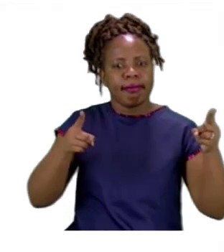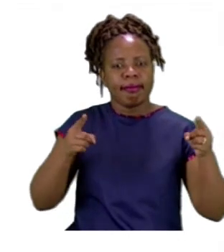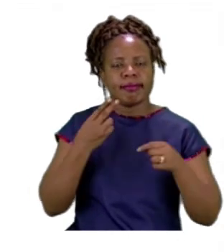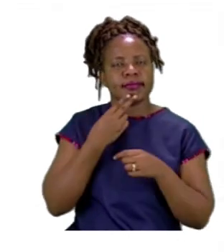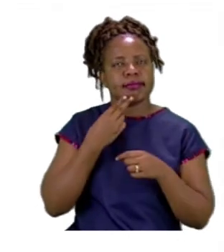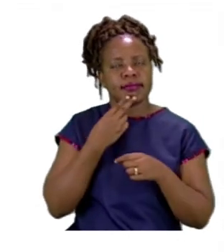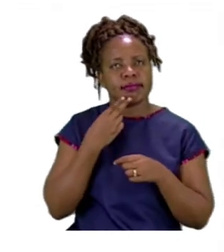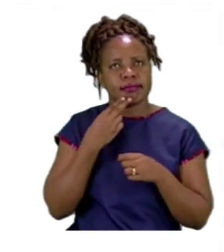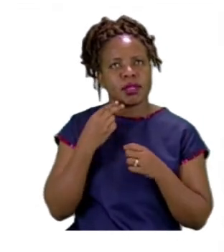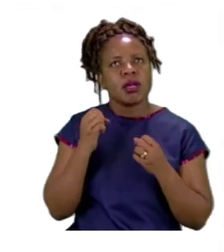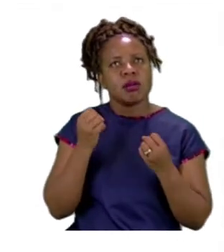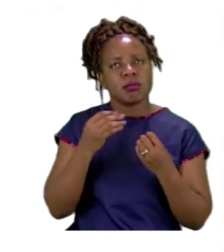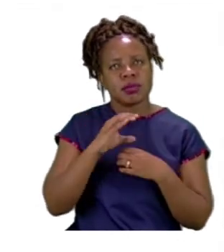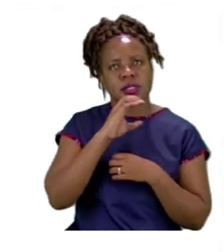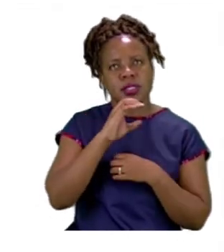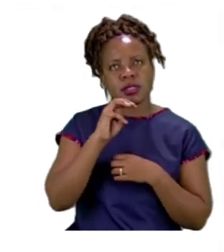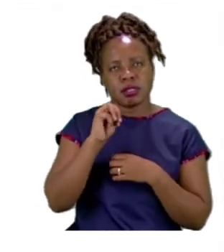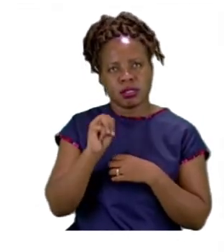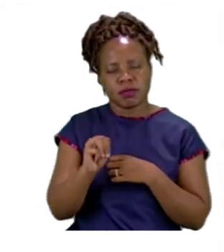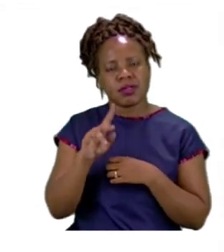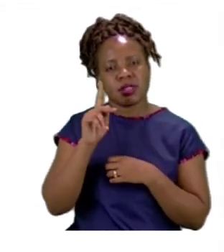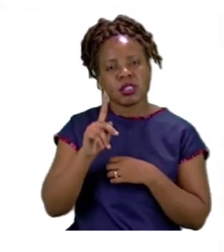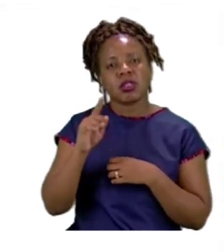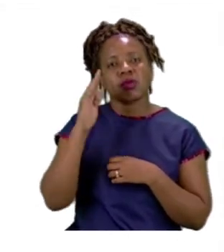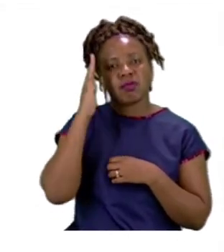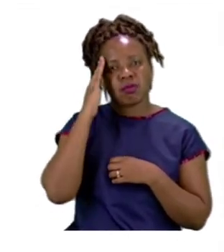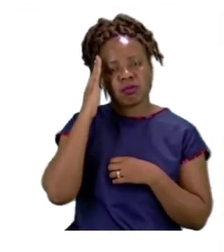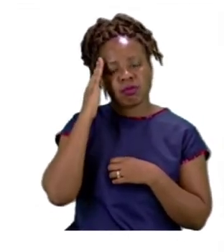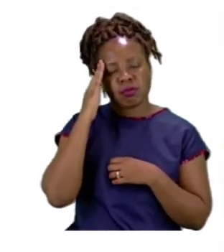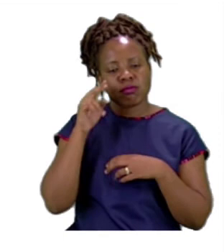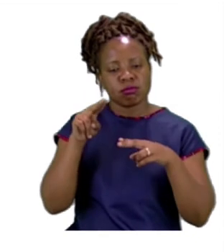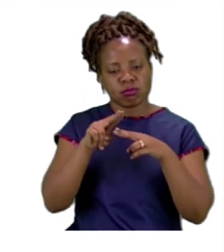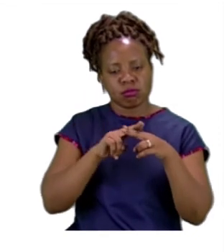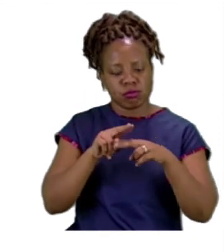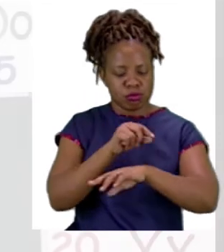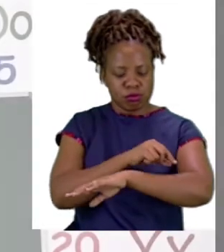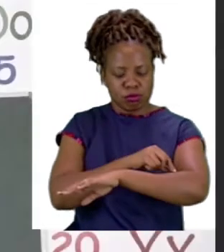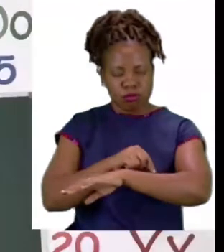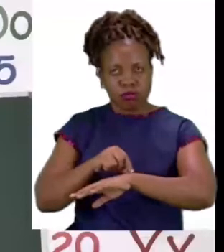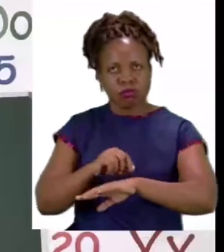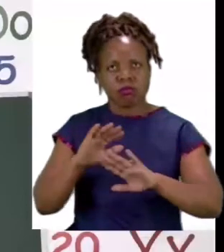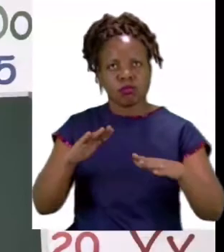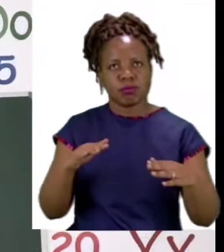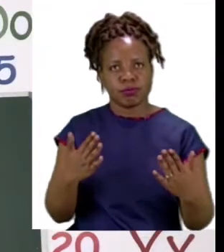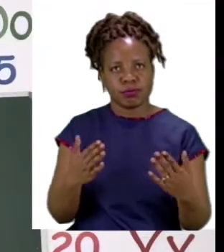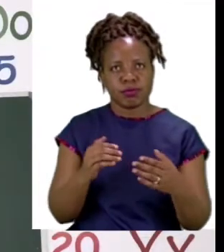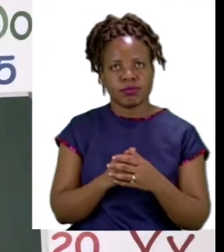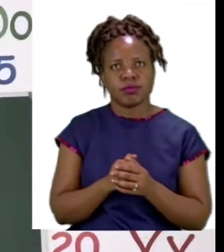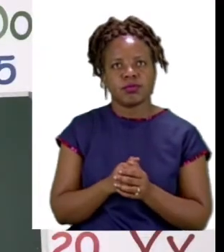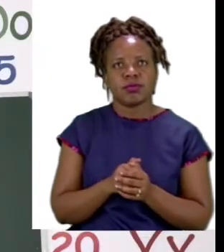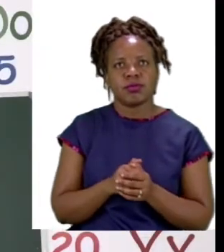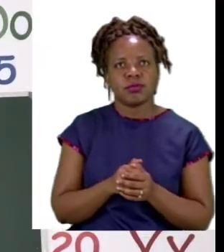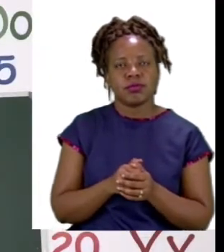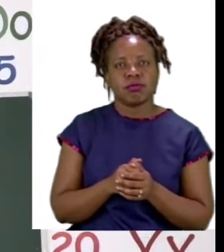going to learn how to use a ruler. Now, if you look at the board, I have put some